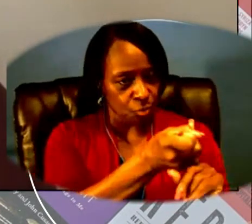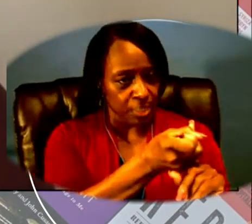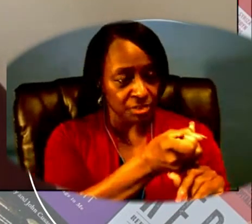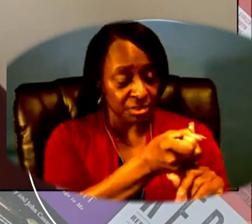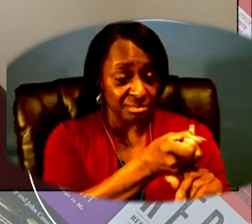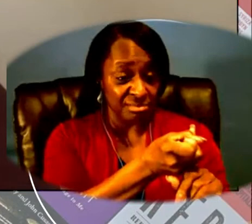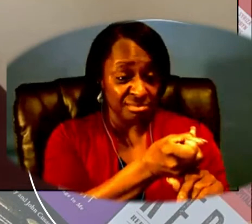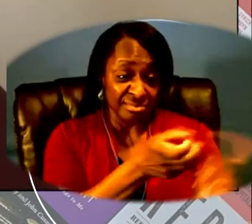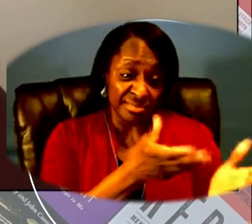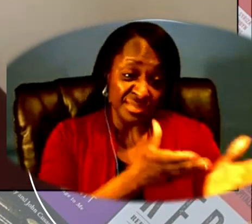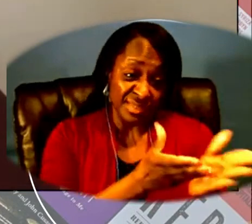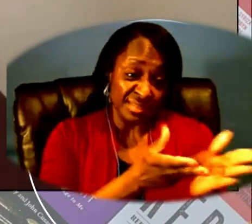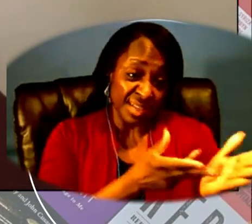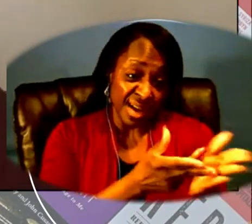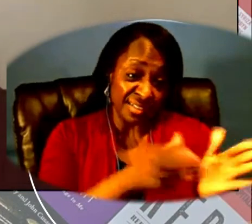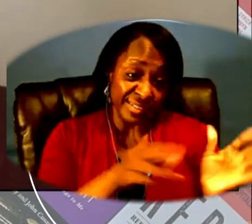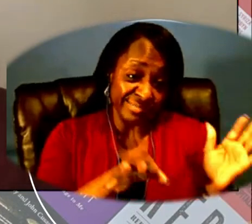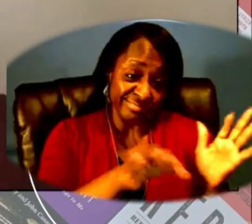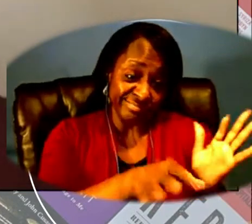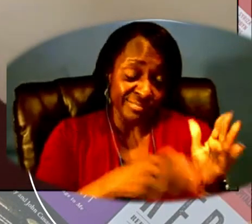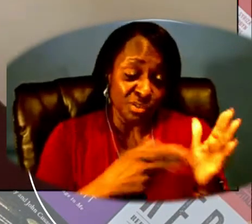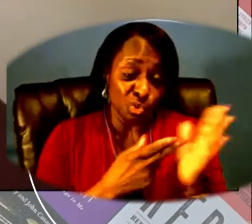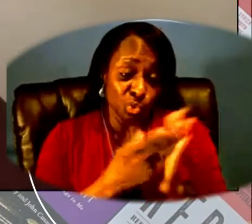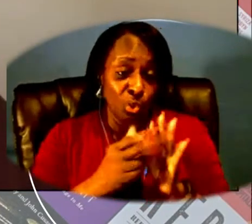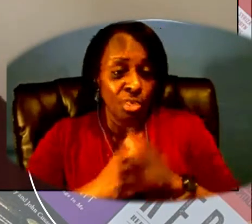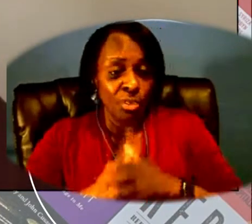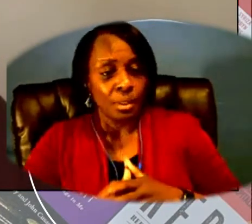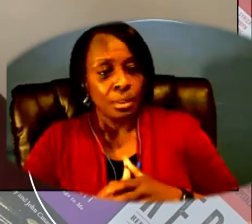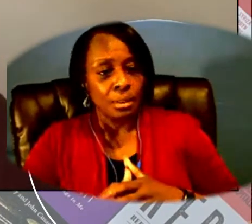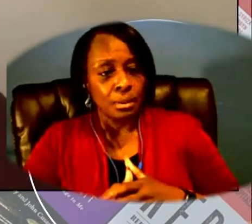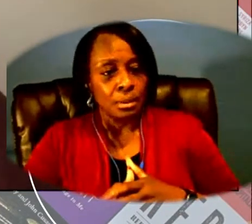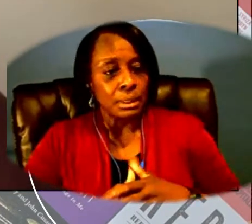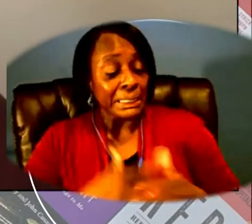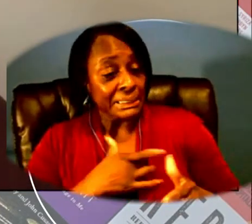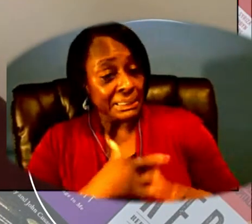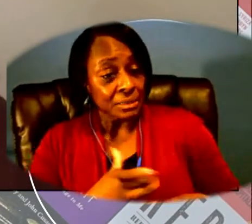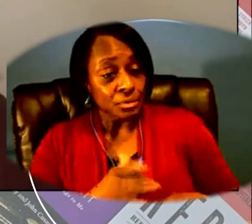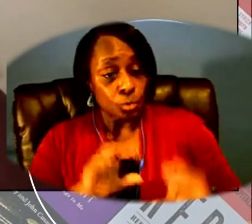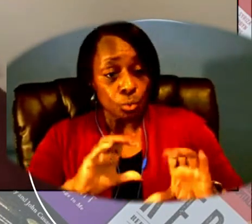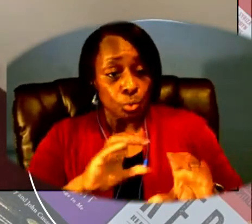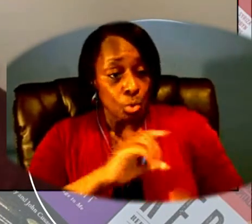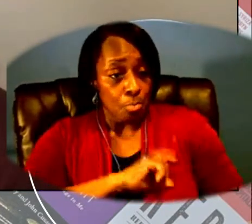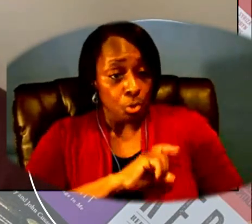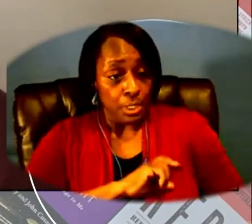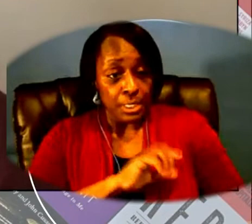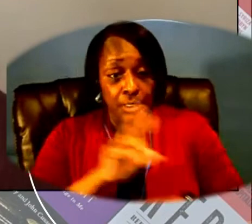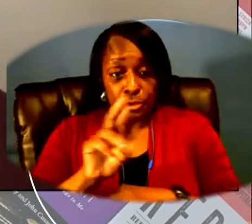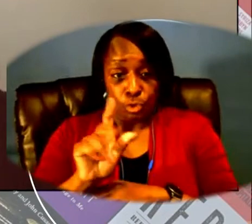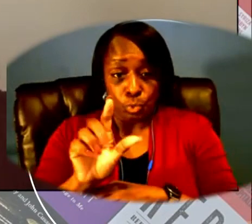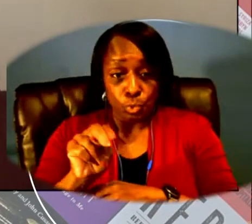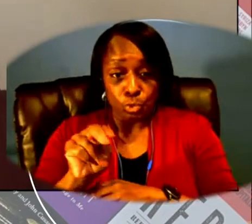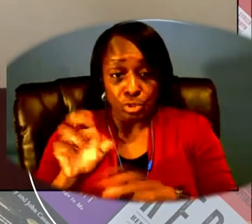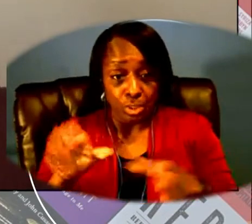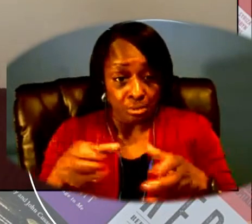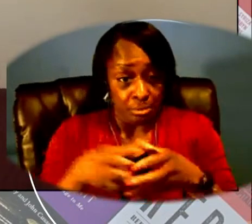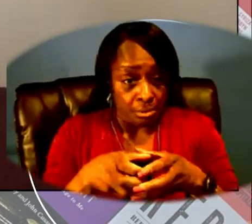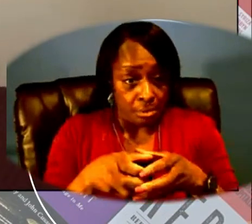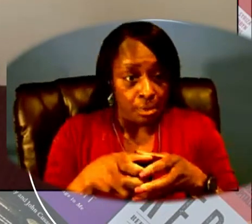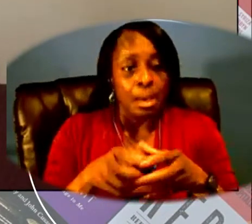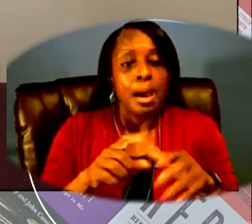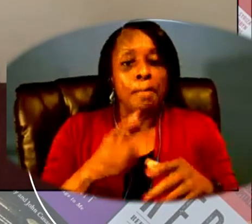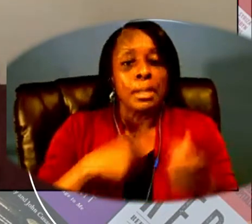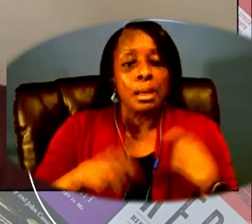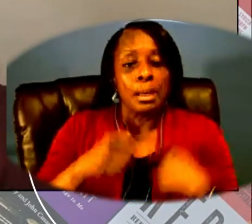I'd like to say we immediately cut down their union and make them, have,